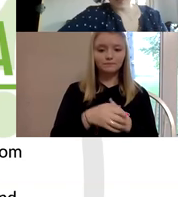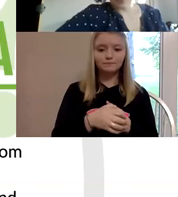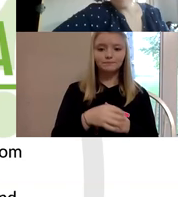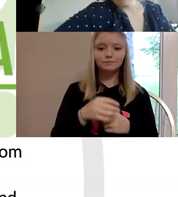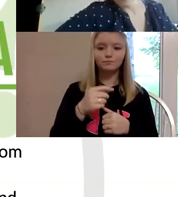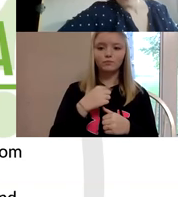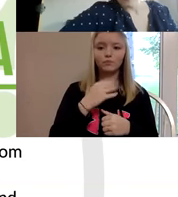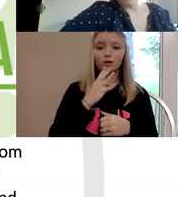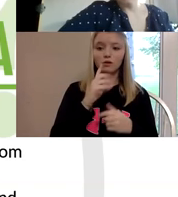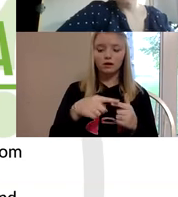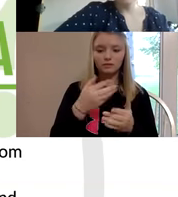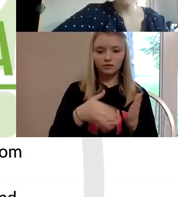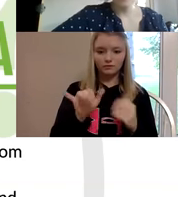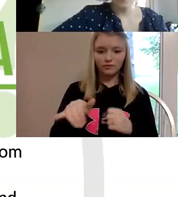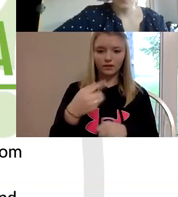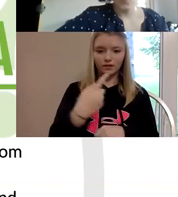that today.